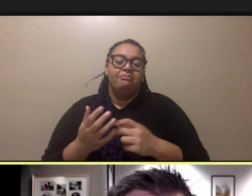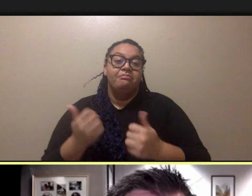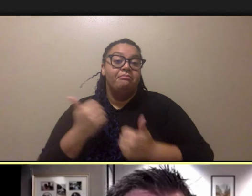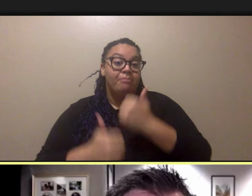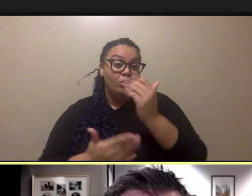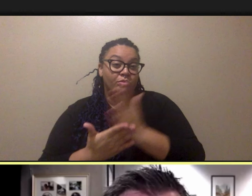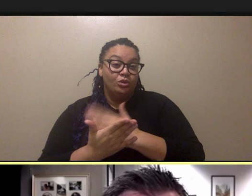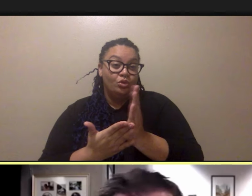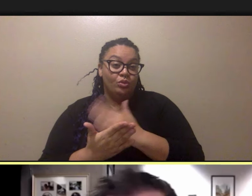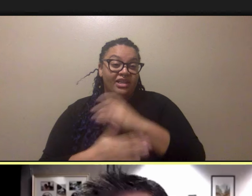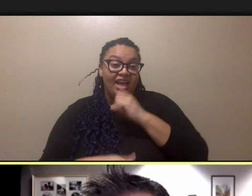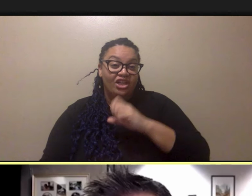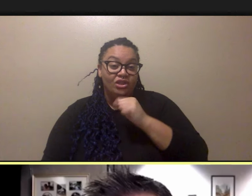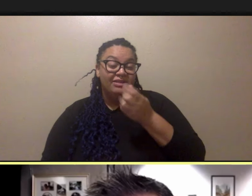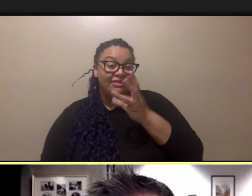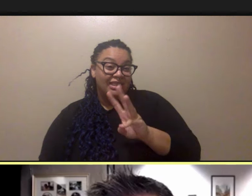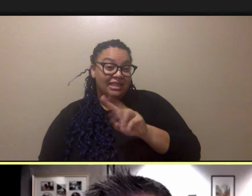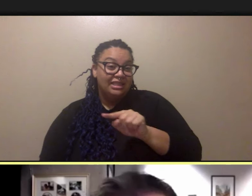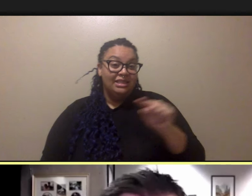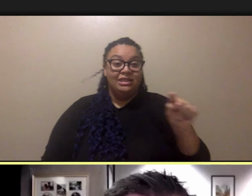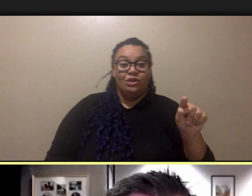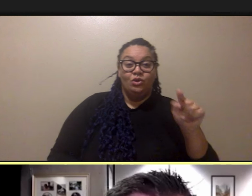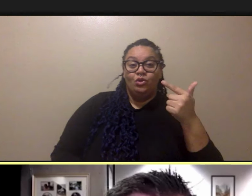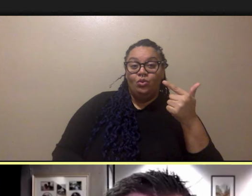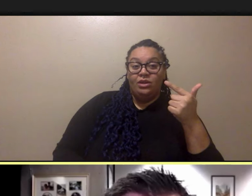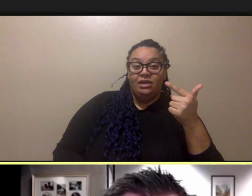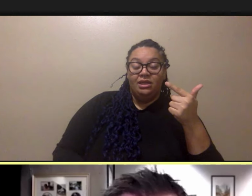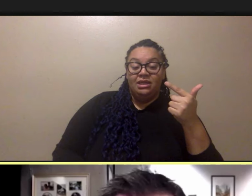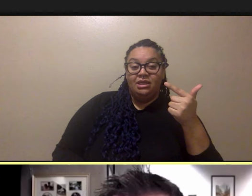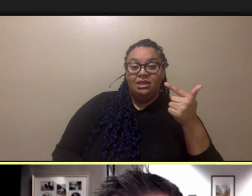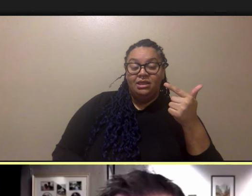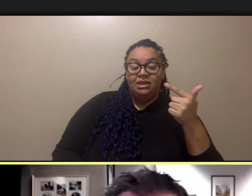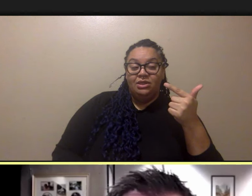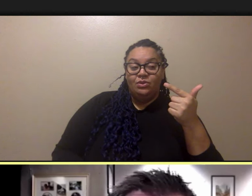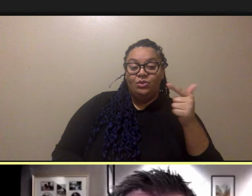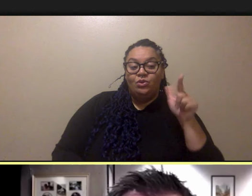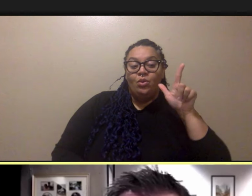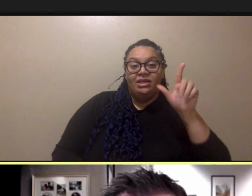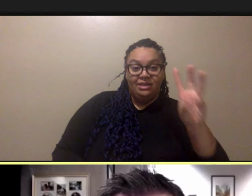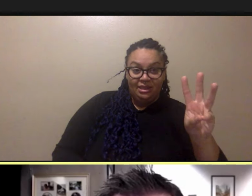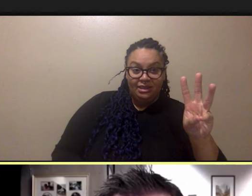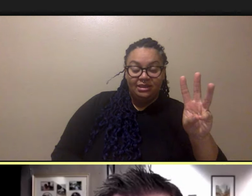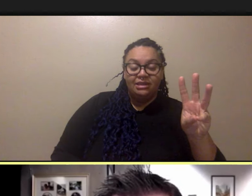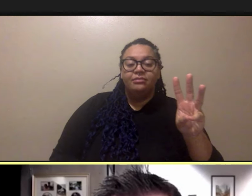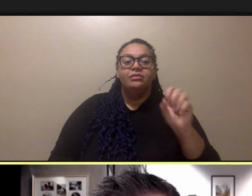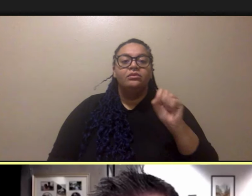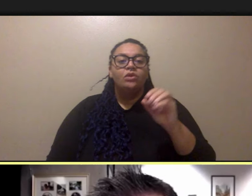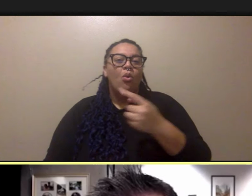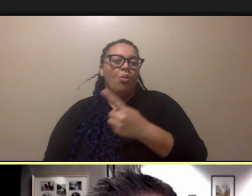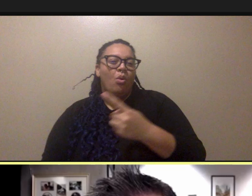16 and 26 that signed up for this. Mostly men, about 4 out of 5 men, some women though, about 1 out of 5.